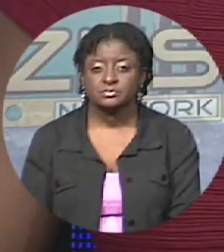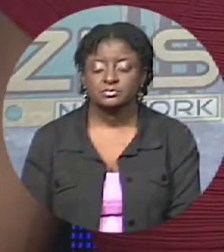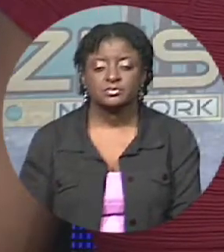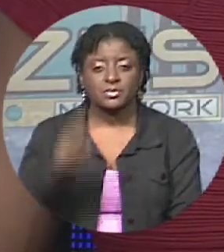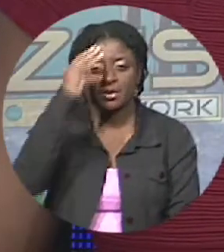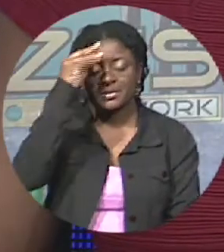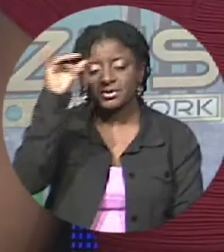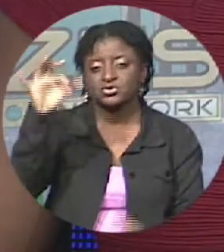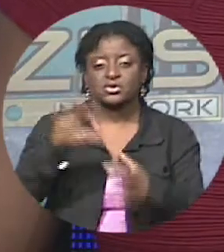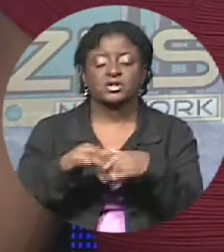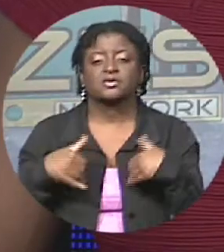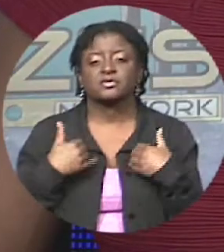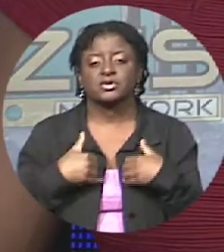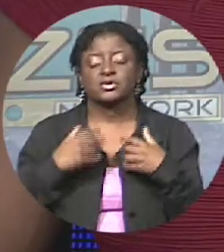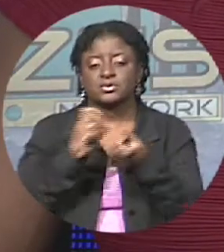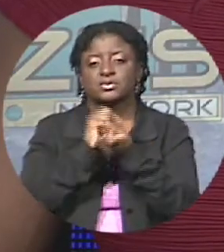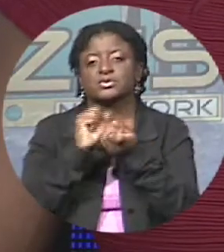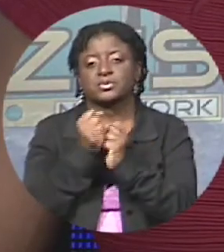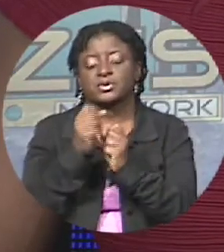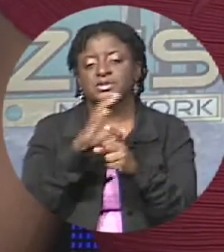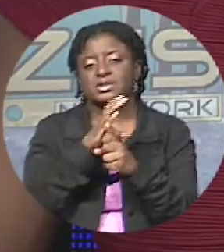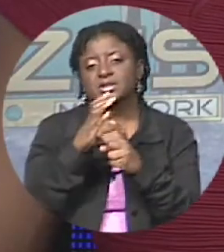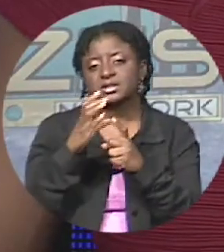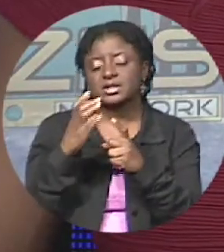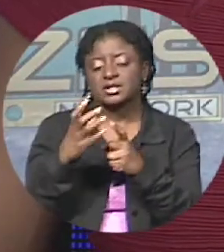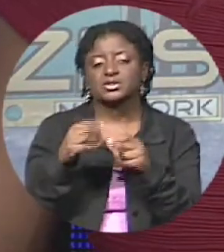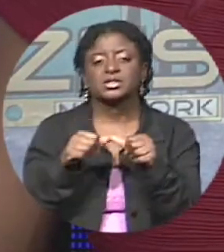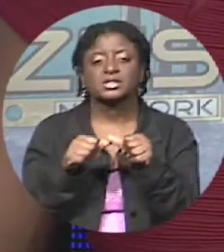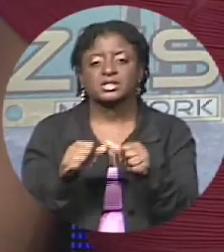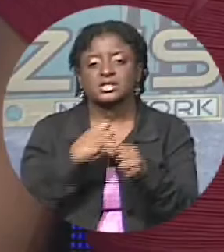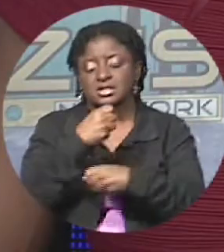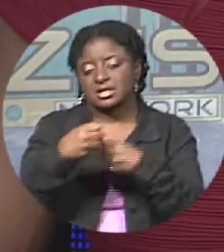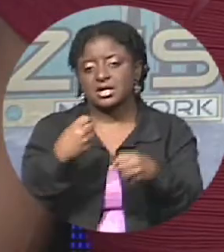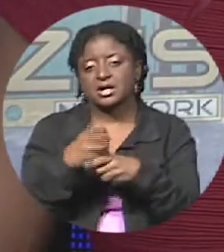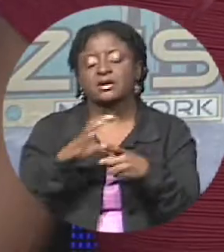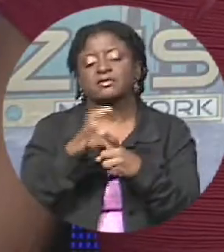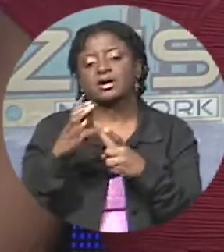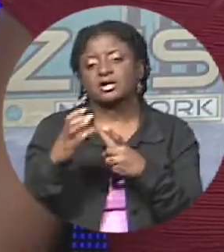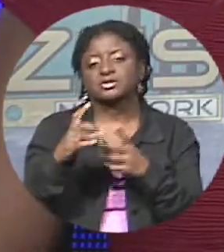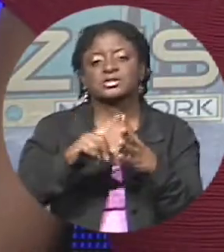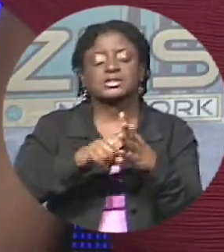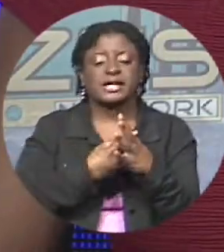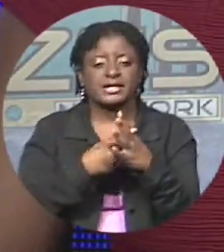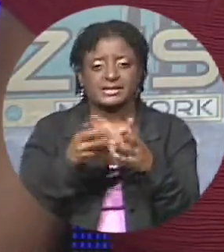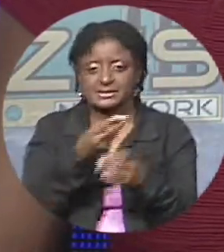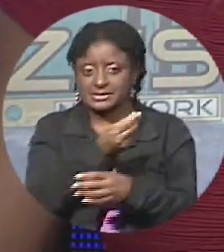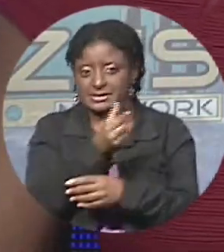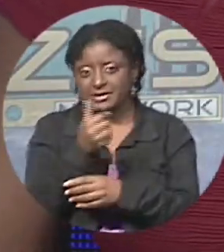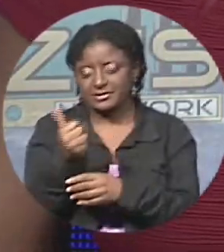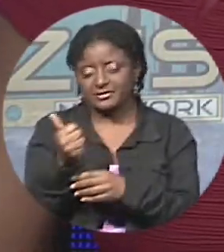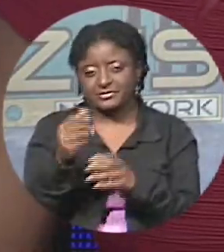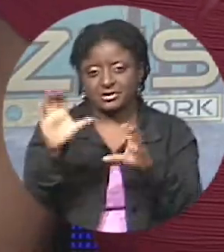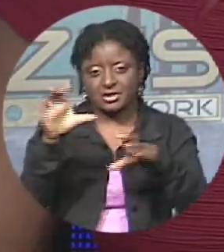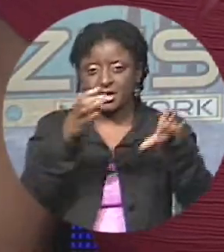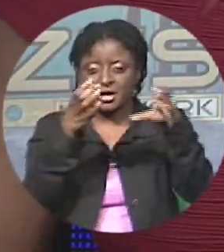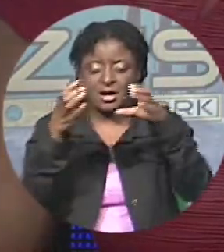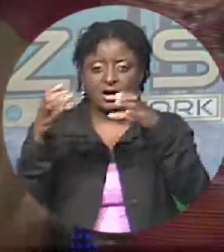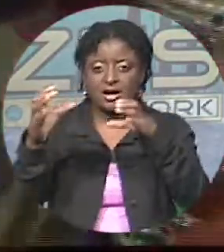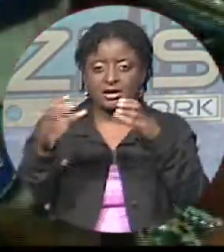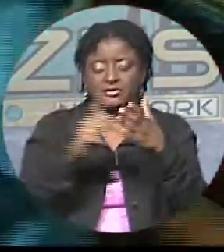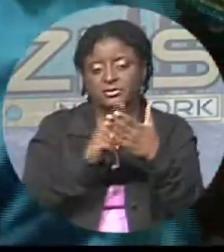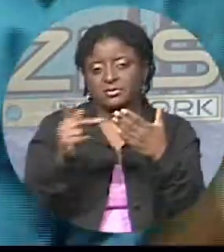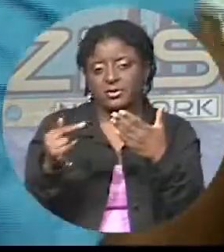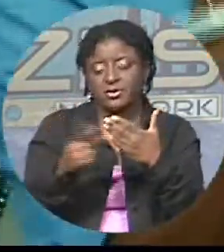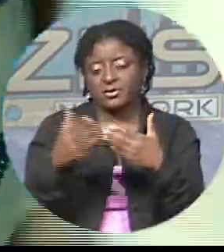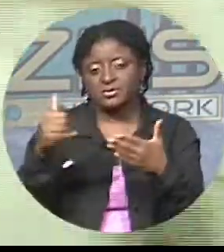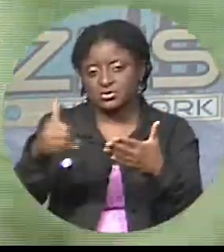The Ministry of Youth, Sports and Culture is continuing the Year of Culture by launching several carnival initiatives, as well as its new magazine and a